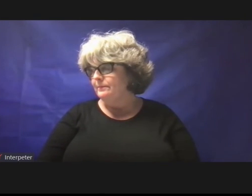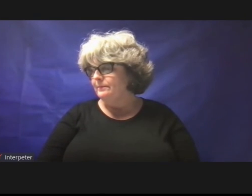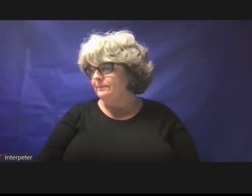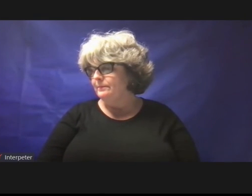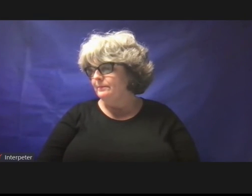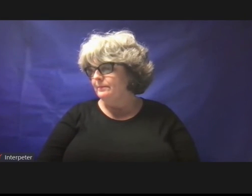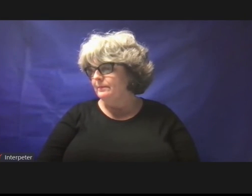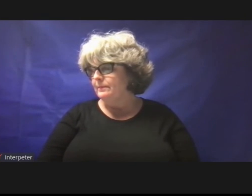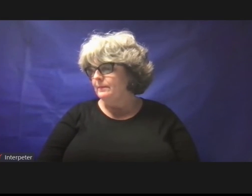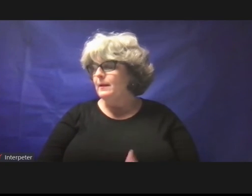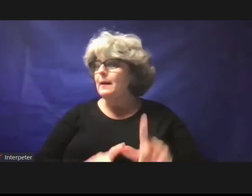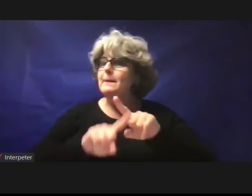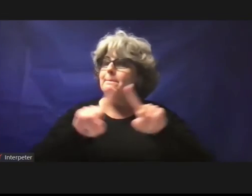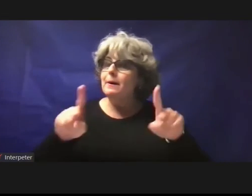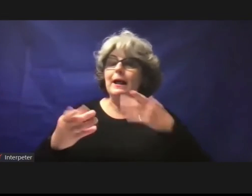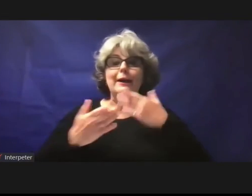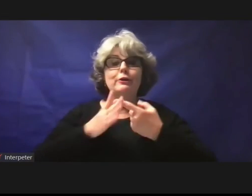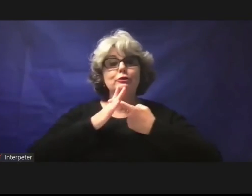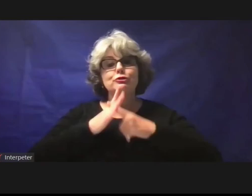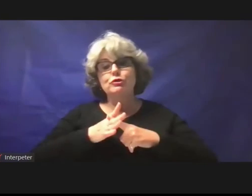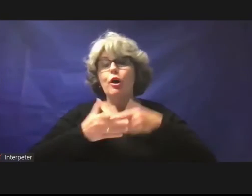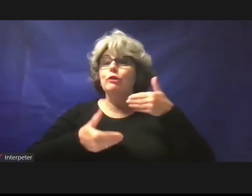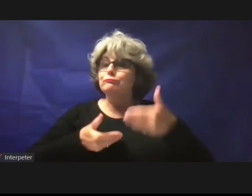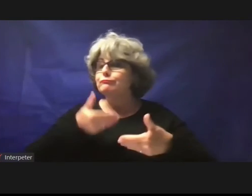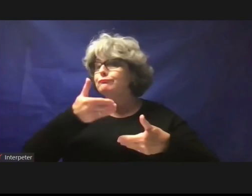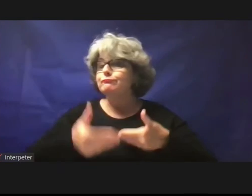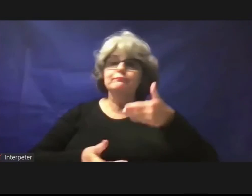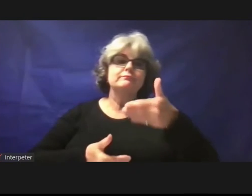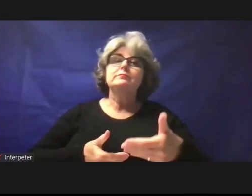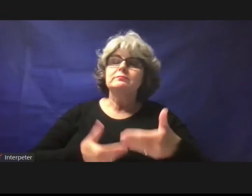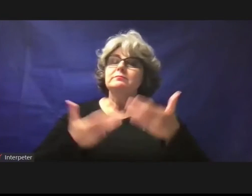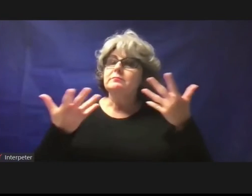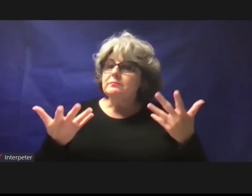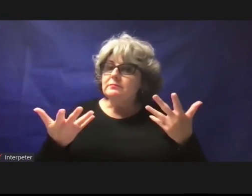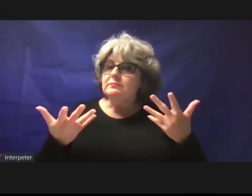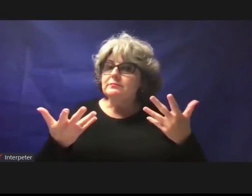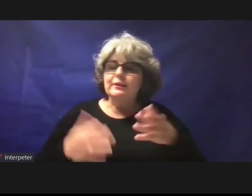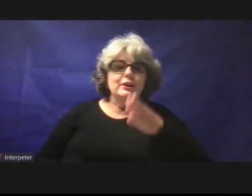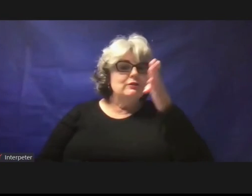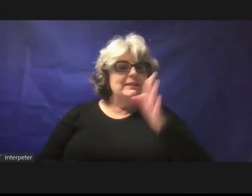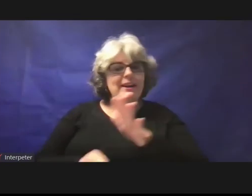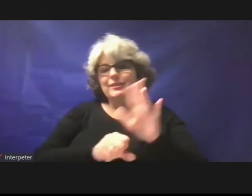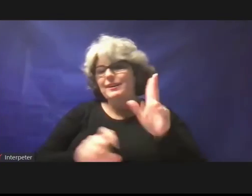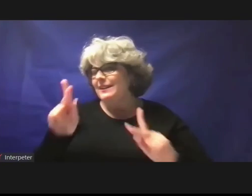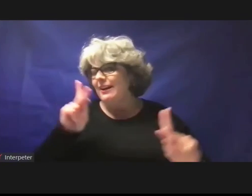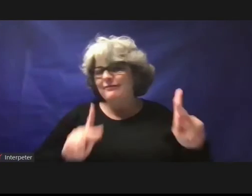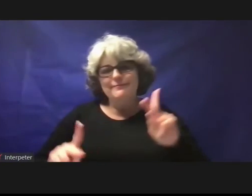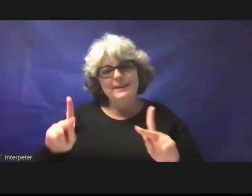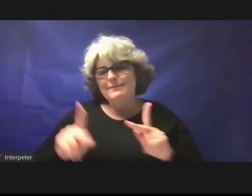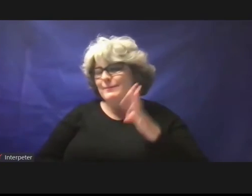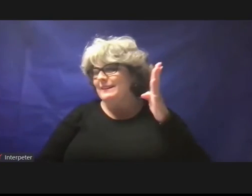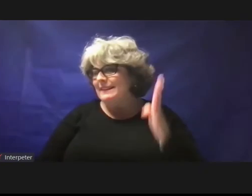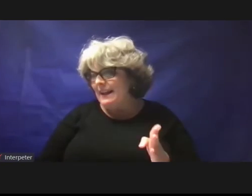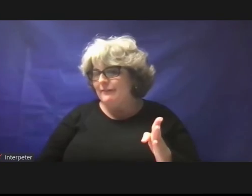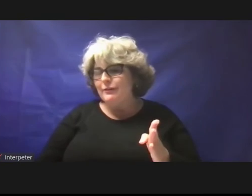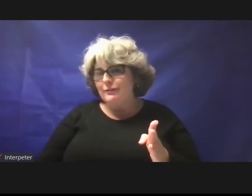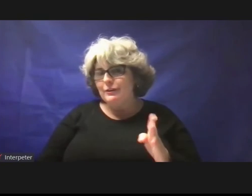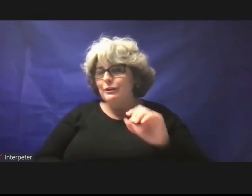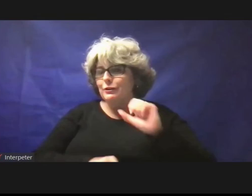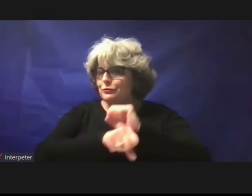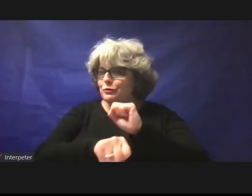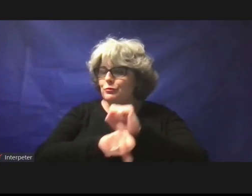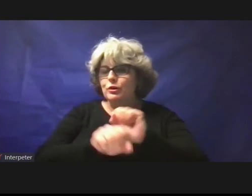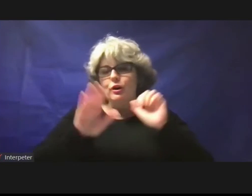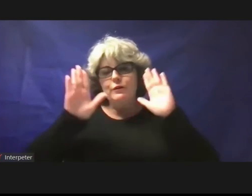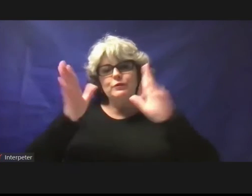is, while we've made a good start and so forth, there are never enough people to go to work on this